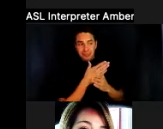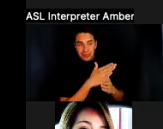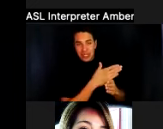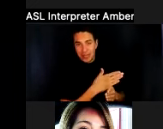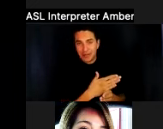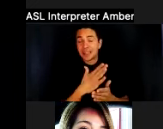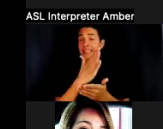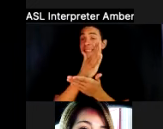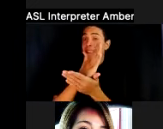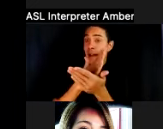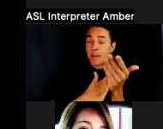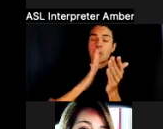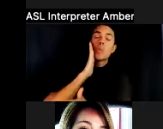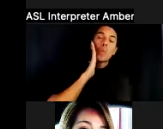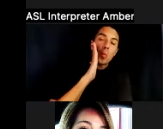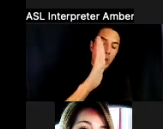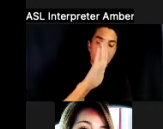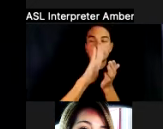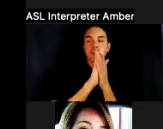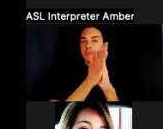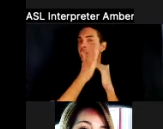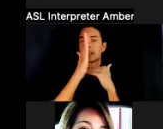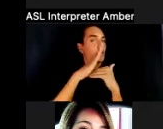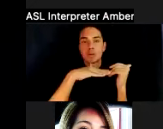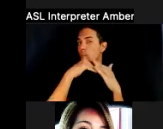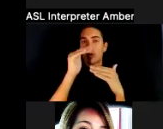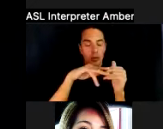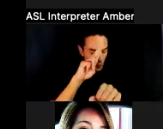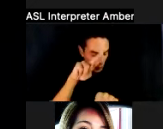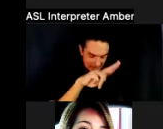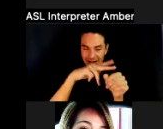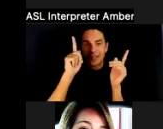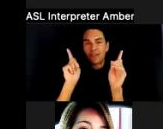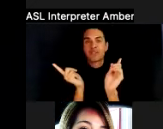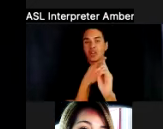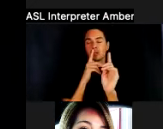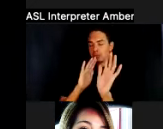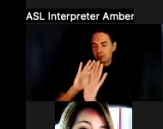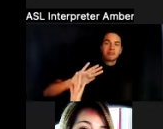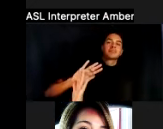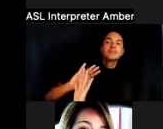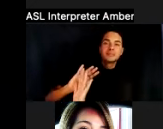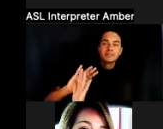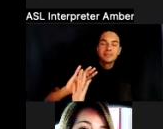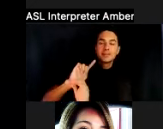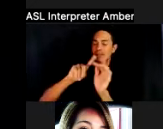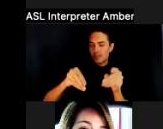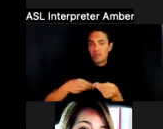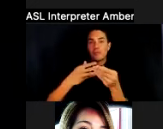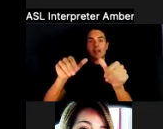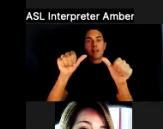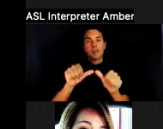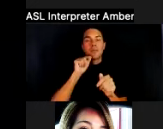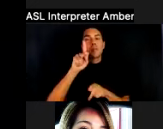some will be uncomfortable perhaps at first, but really being able to provide a space for folks